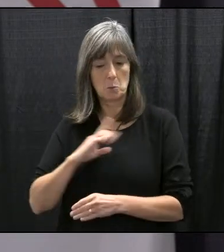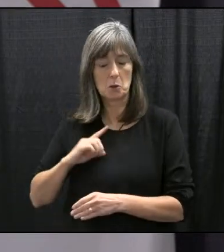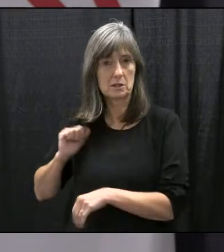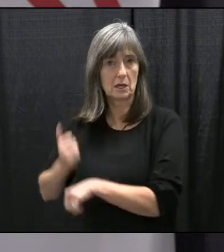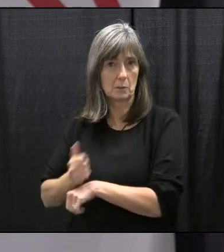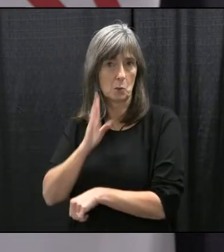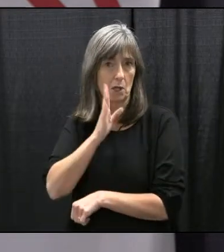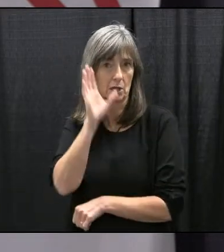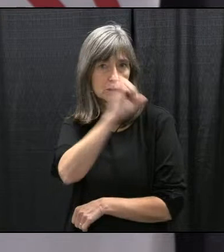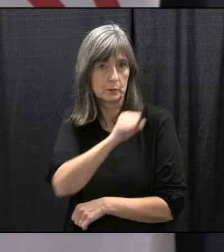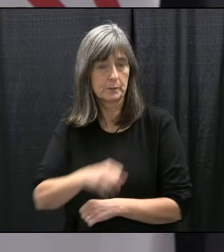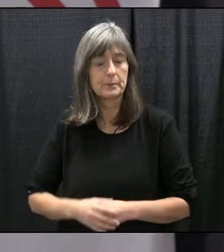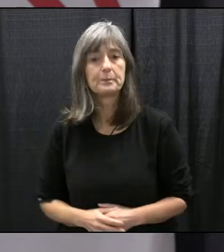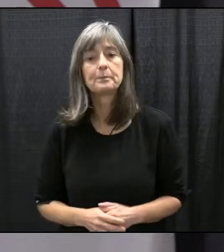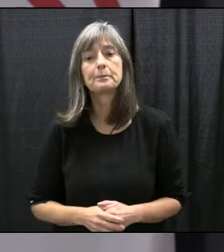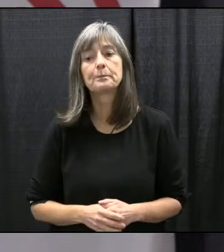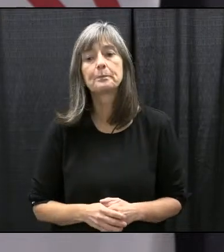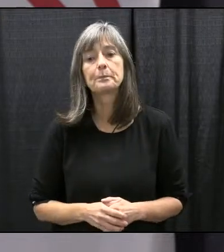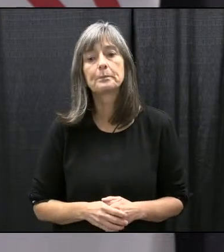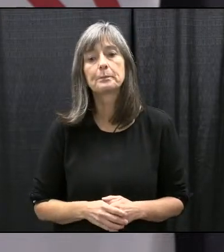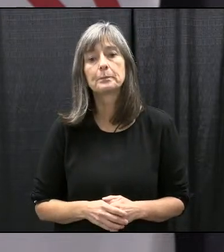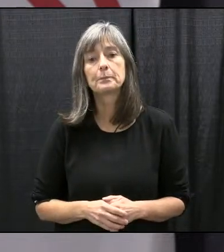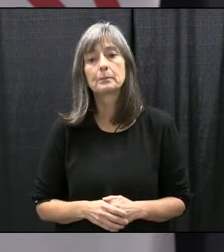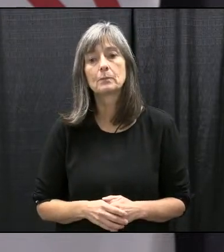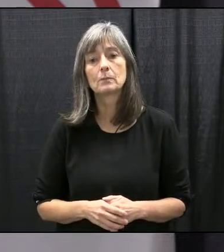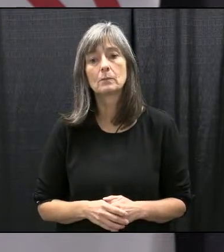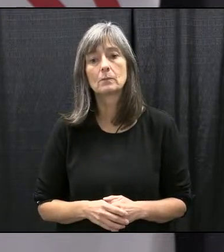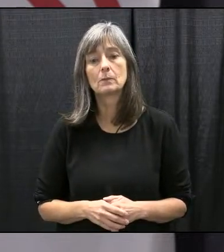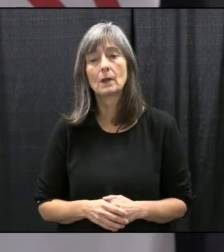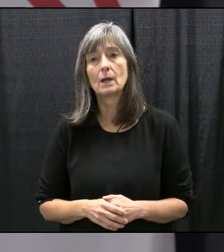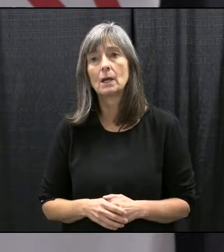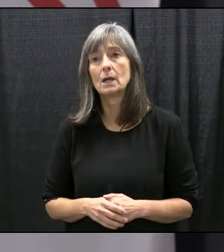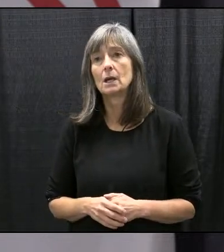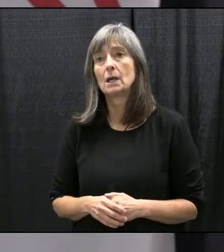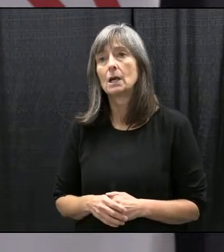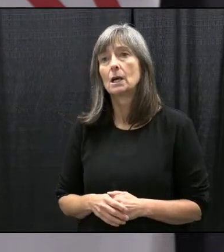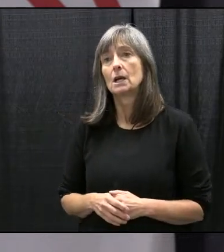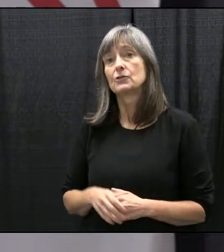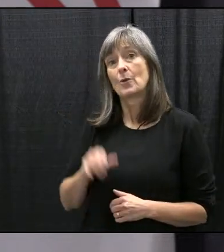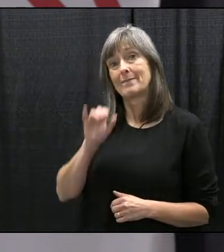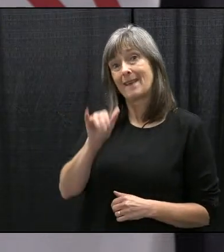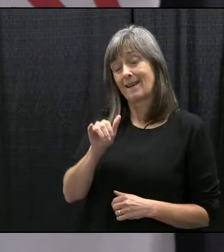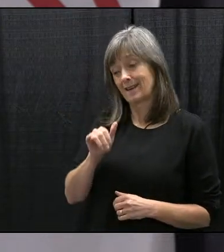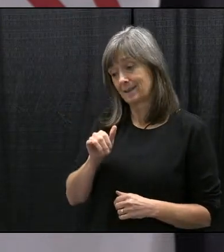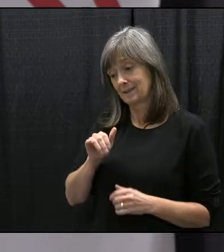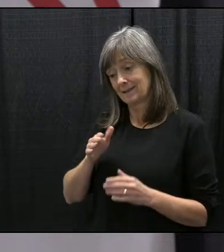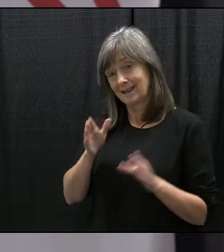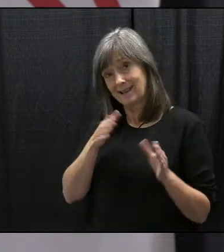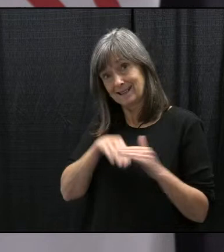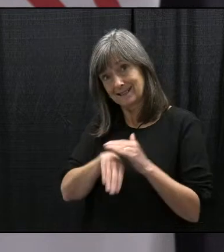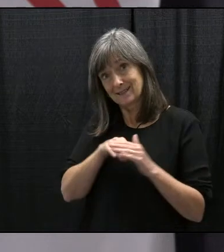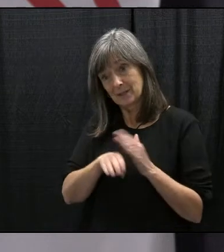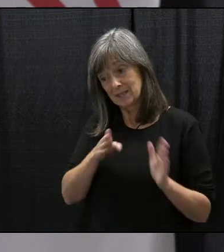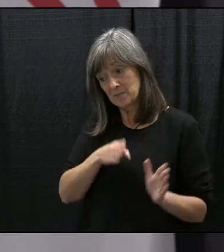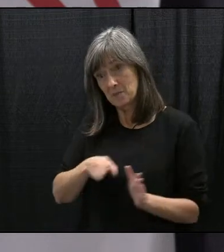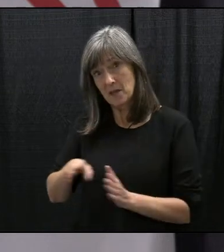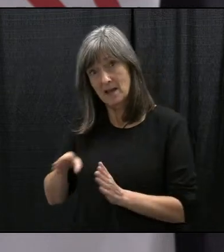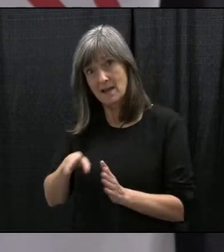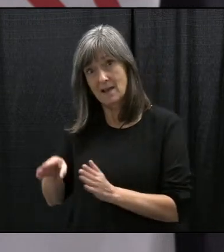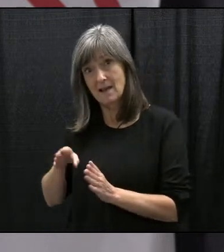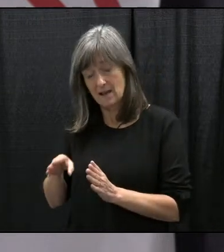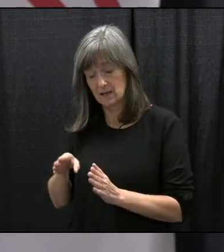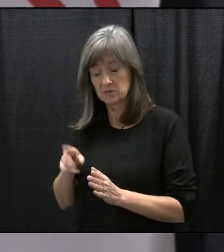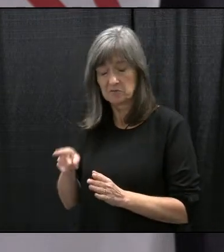And this bill will require public bodies, is what it says, to prepare accessibility plans. How does that filter over to the